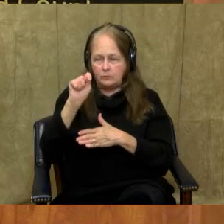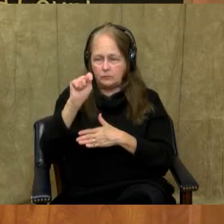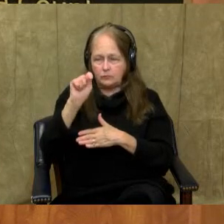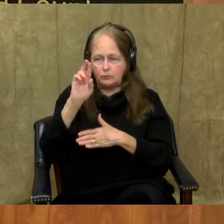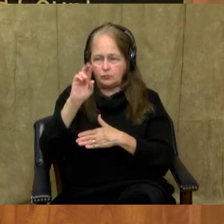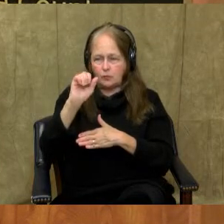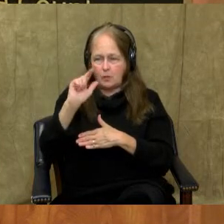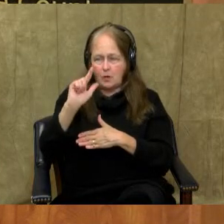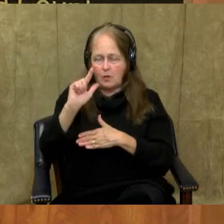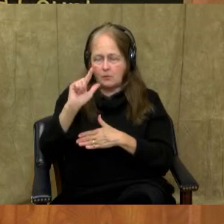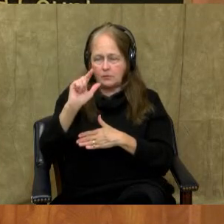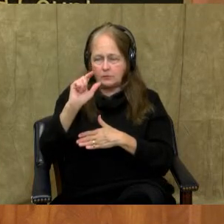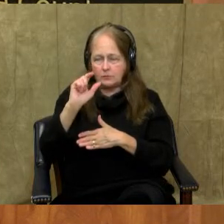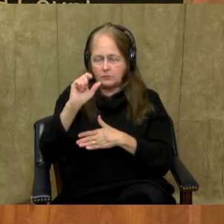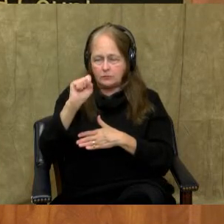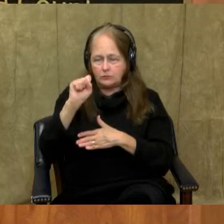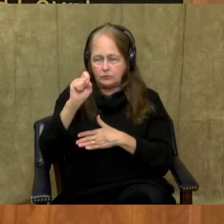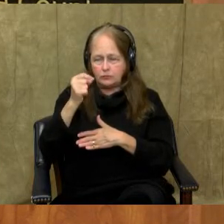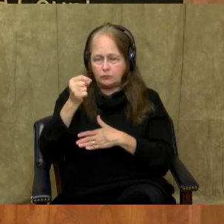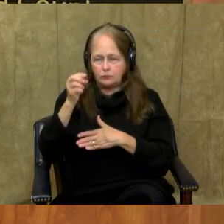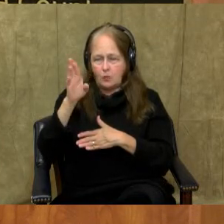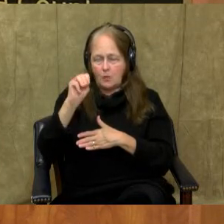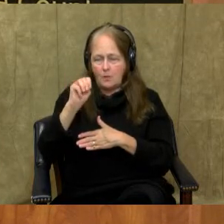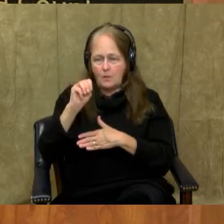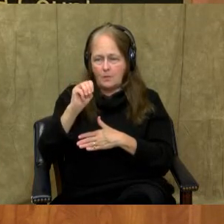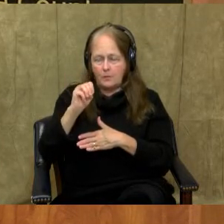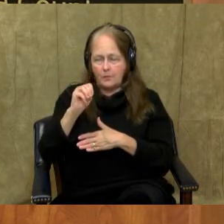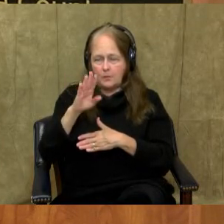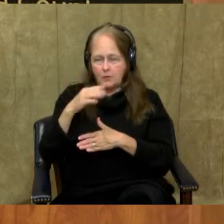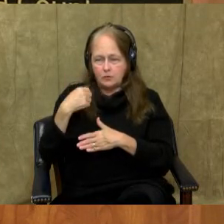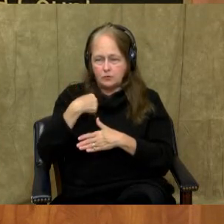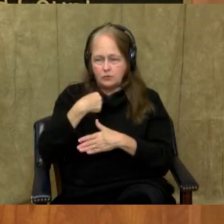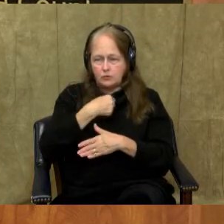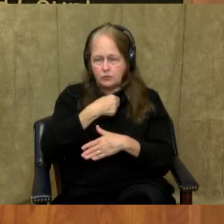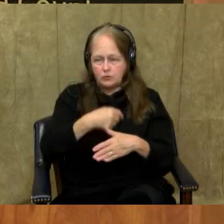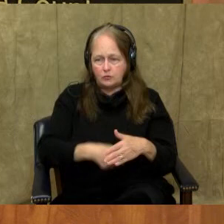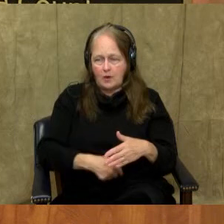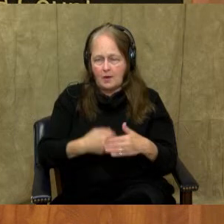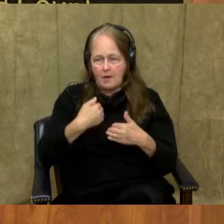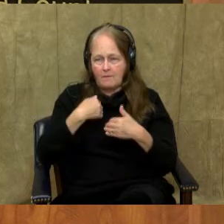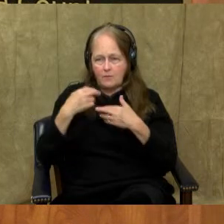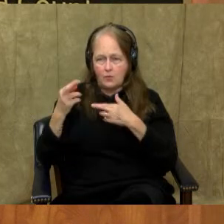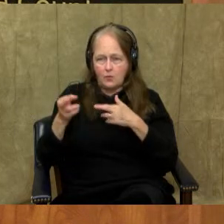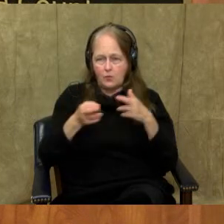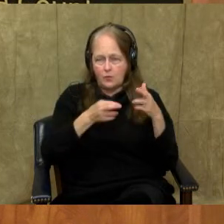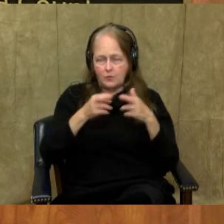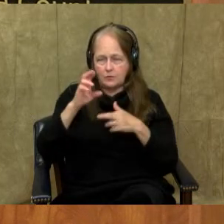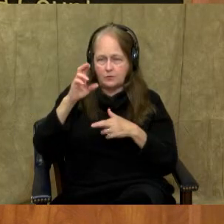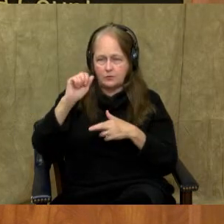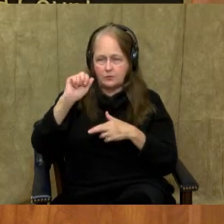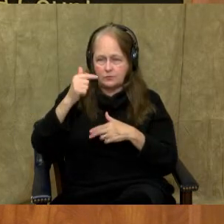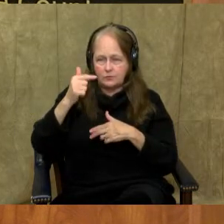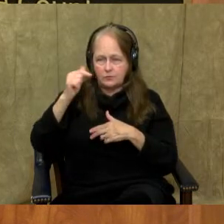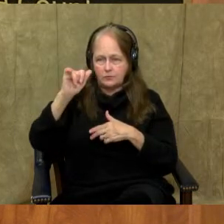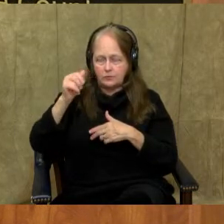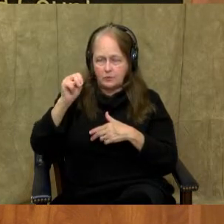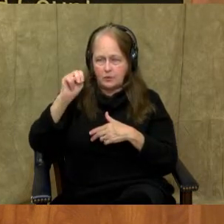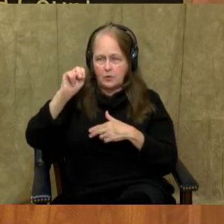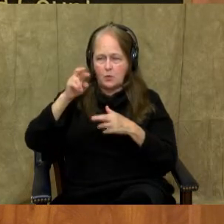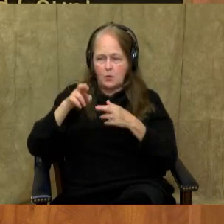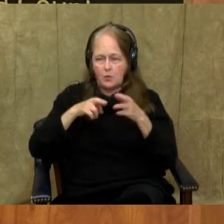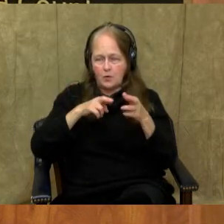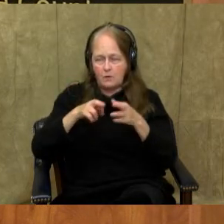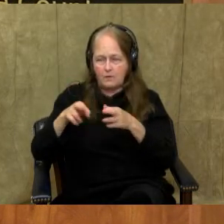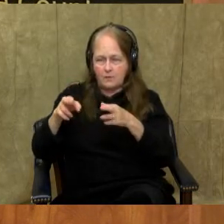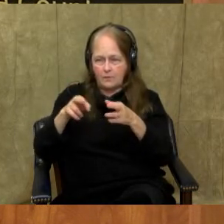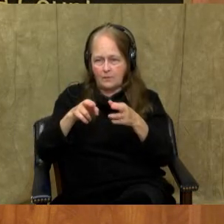storm, China has also had to deal with its own flooding from its rivers. Here you have a view of the Changyang River, which is also called the